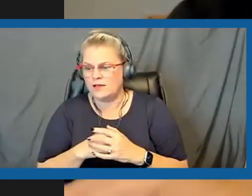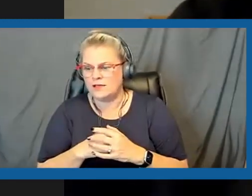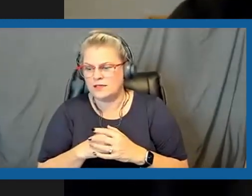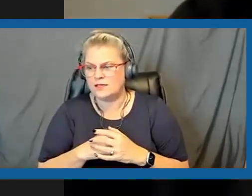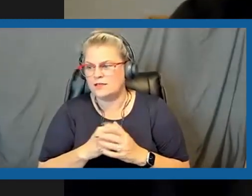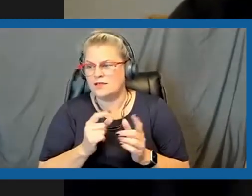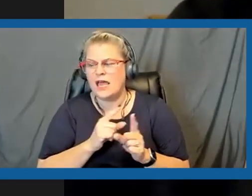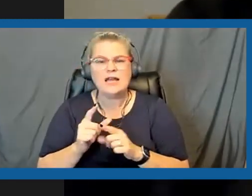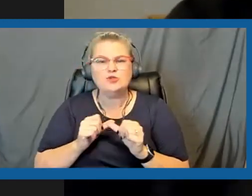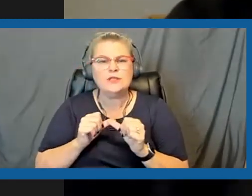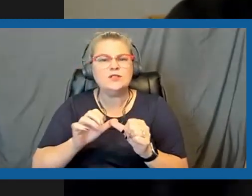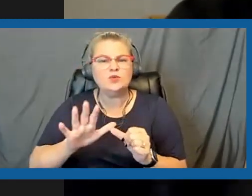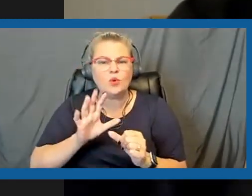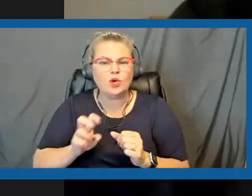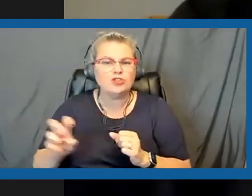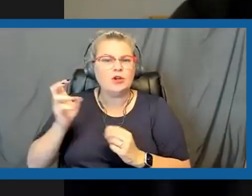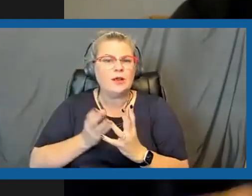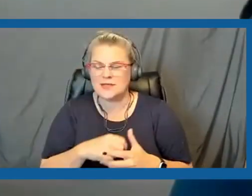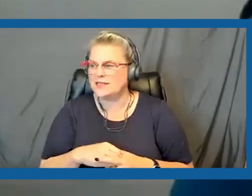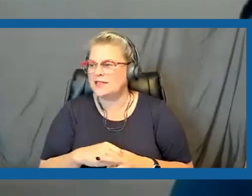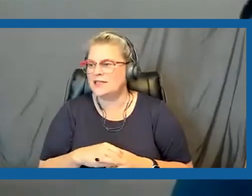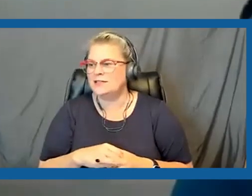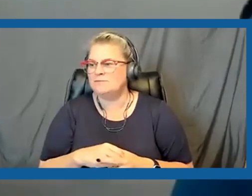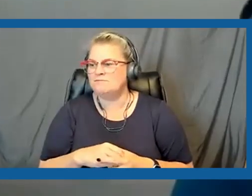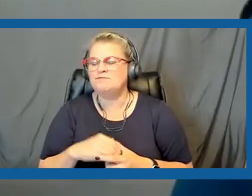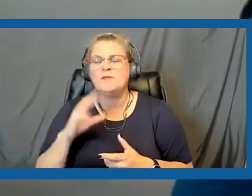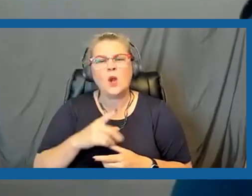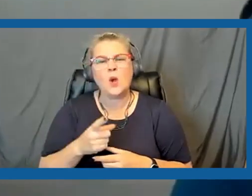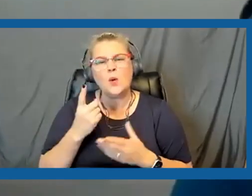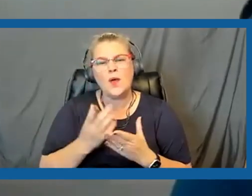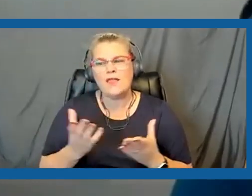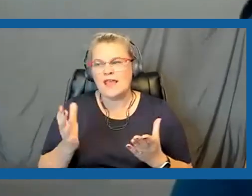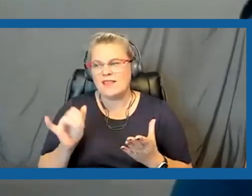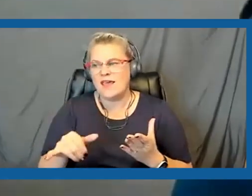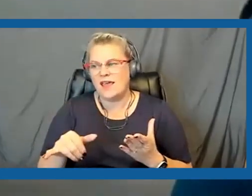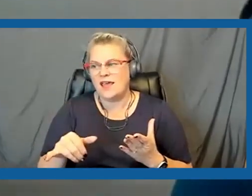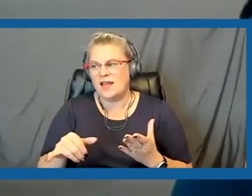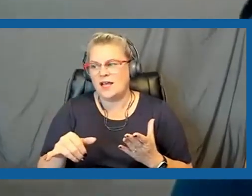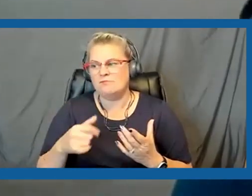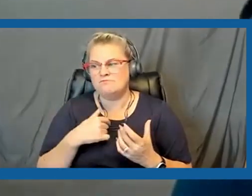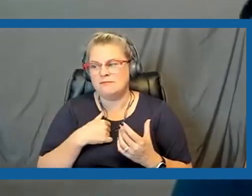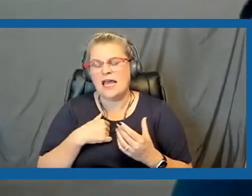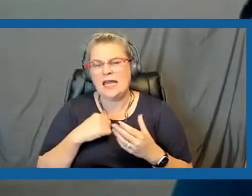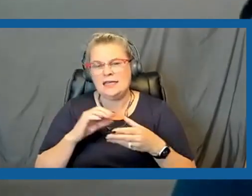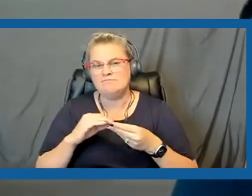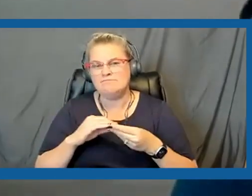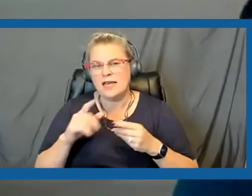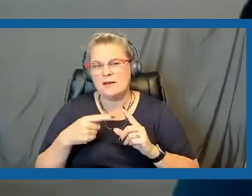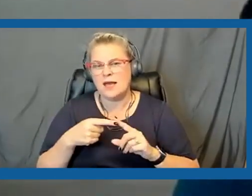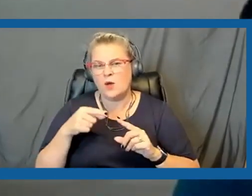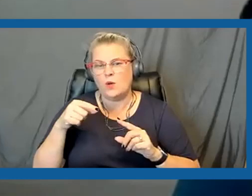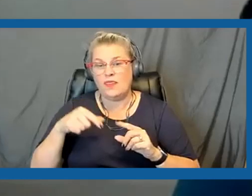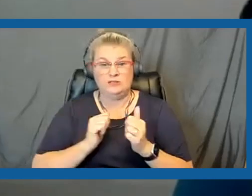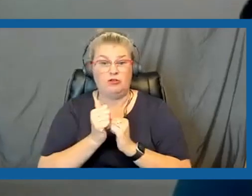as you continue your journey through public service? You know, one of the things that I can say regarding this